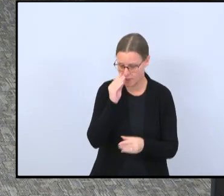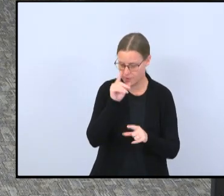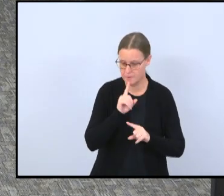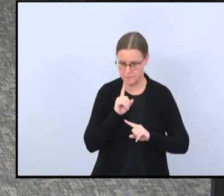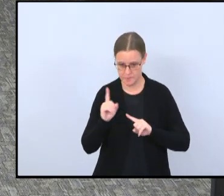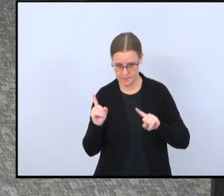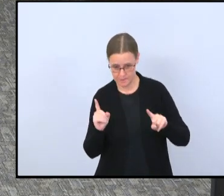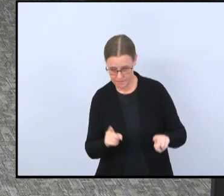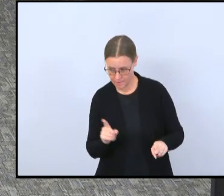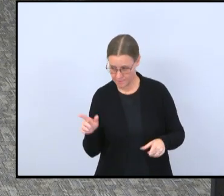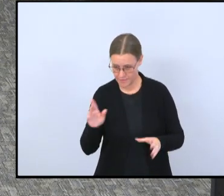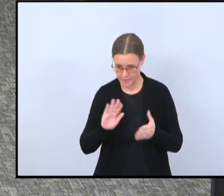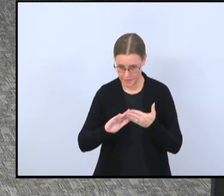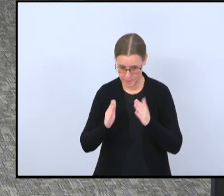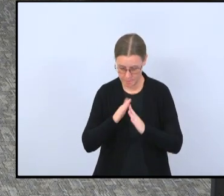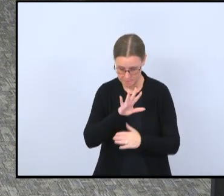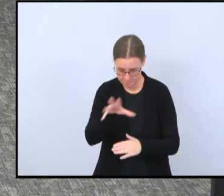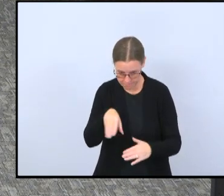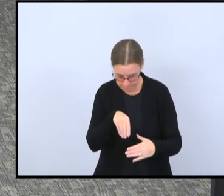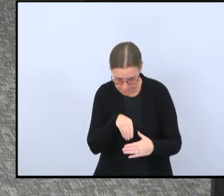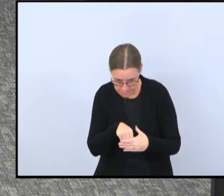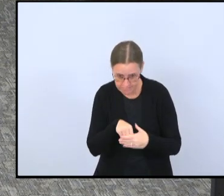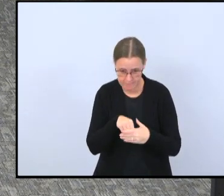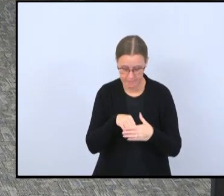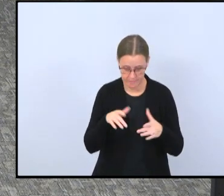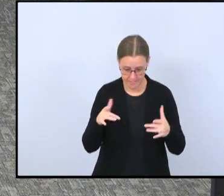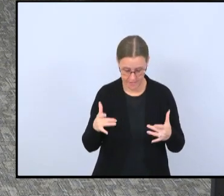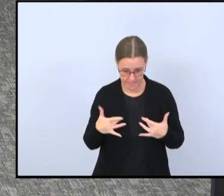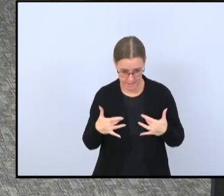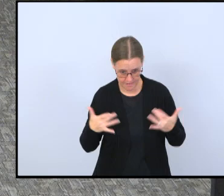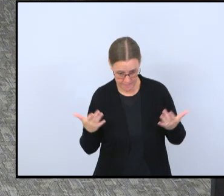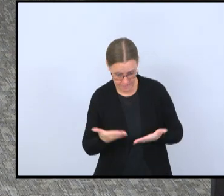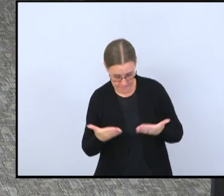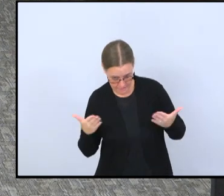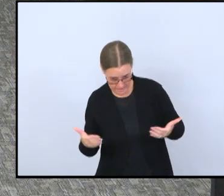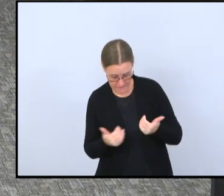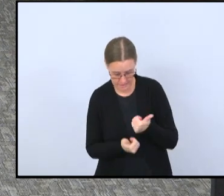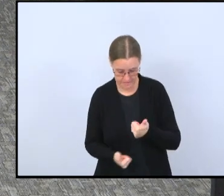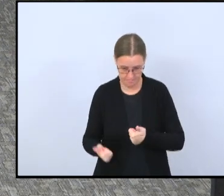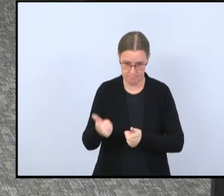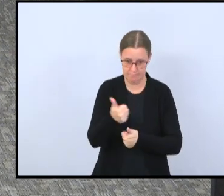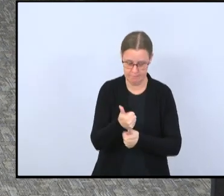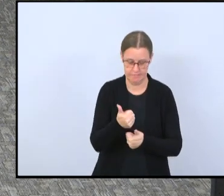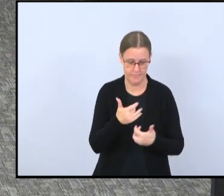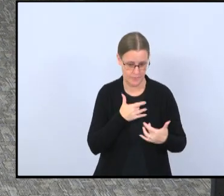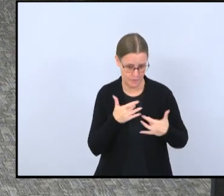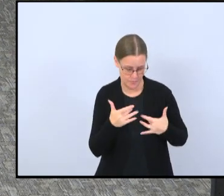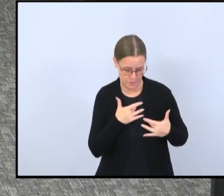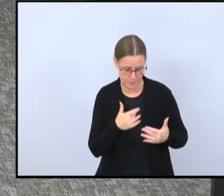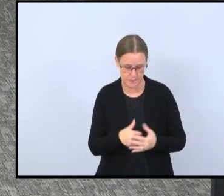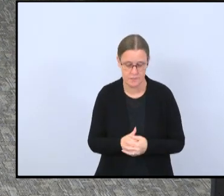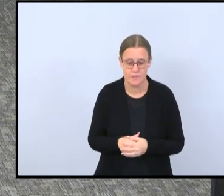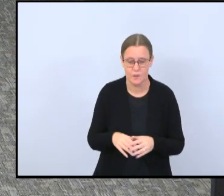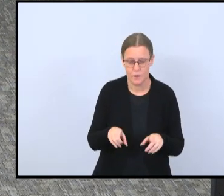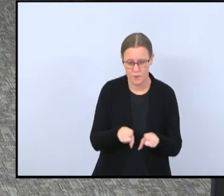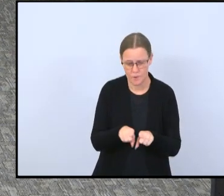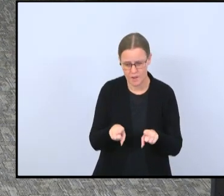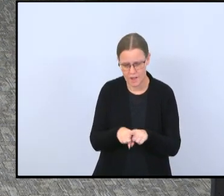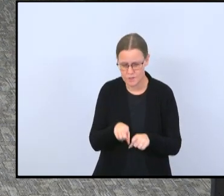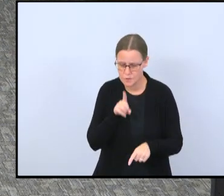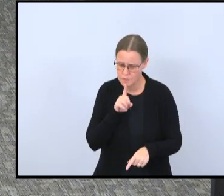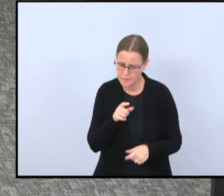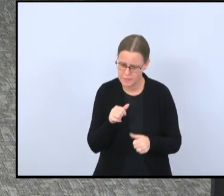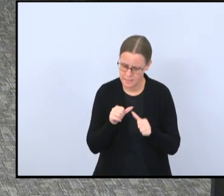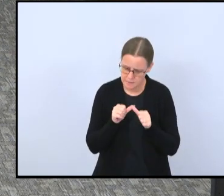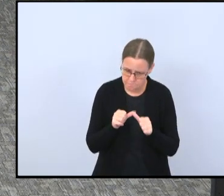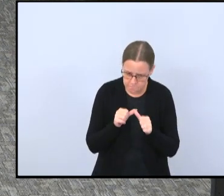by seeking its involvement in district affairs and by communicating its priorities and its concerns. We will work to ensure prudent and